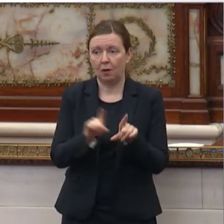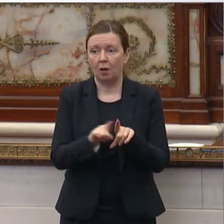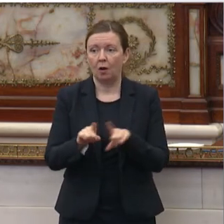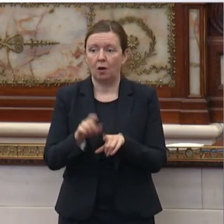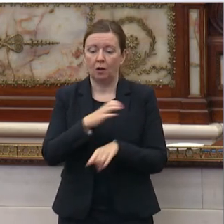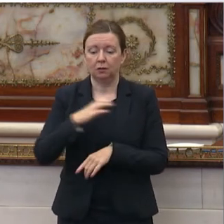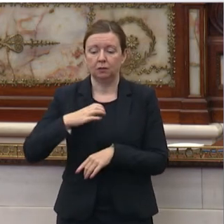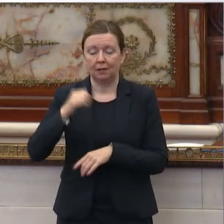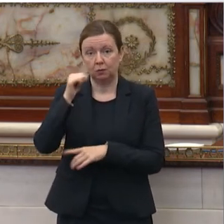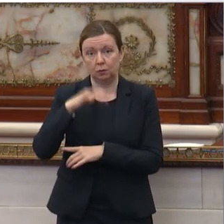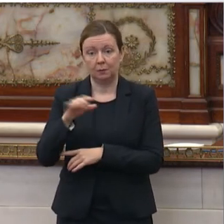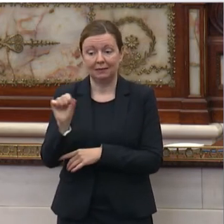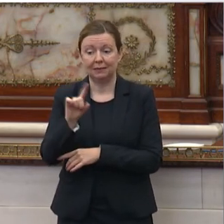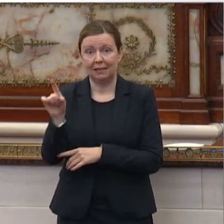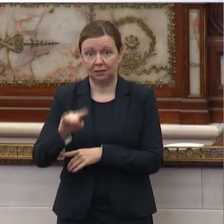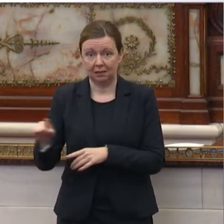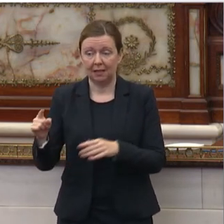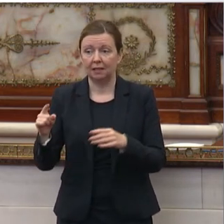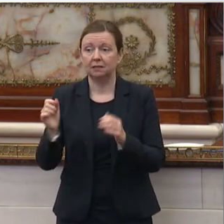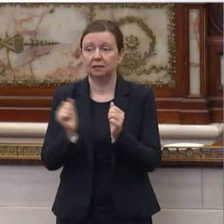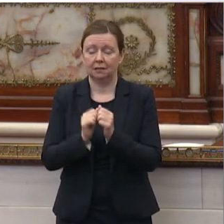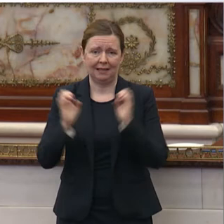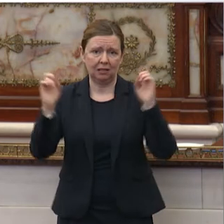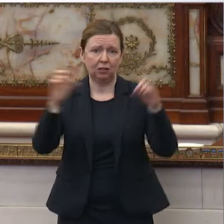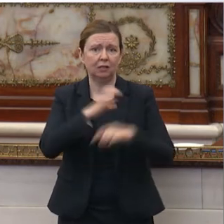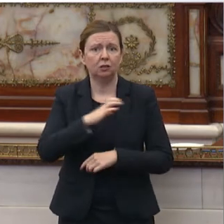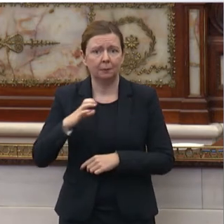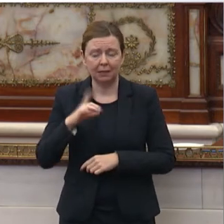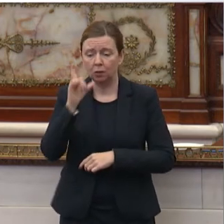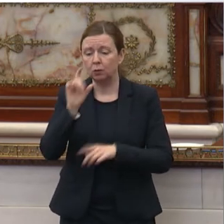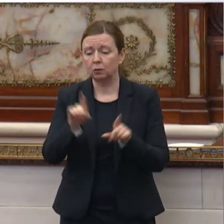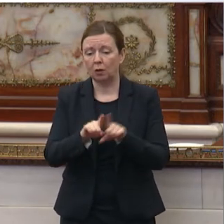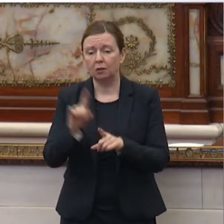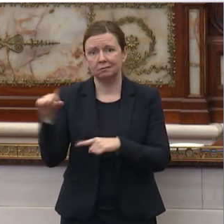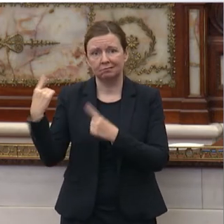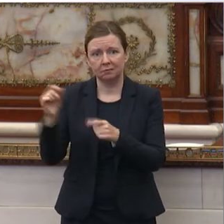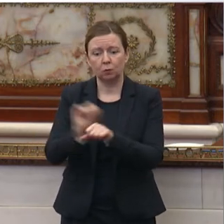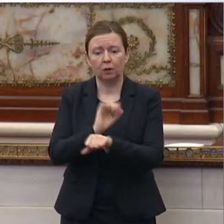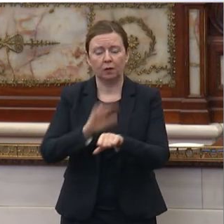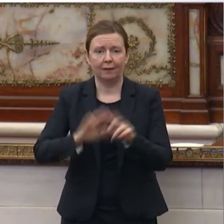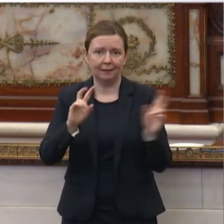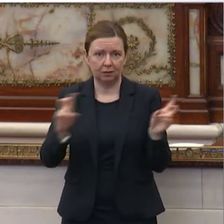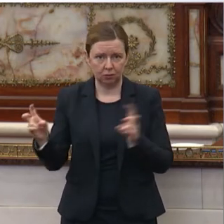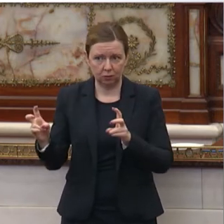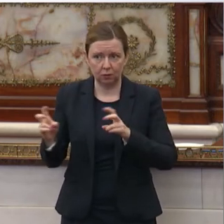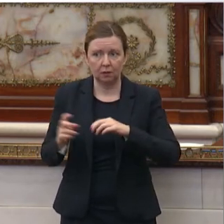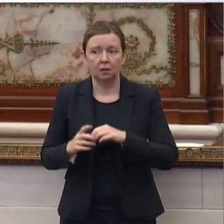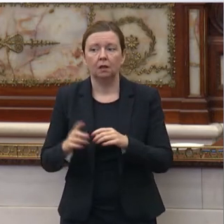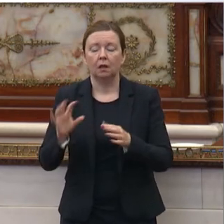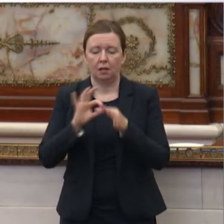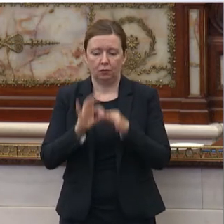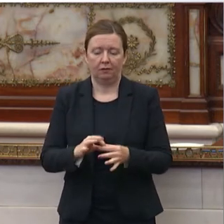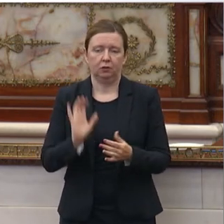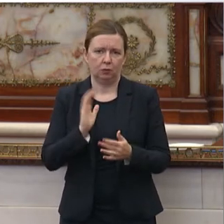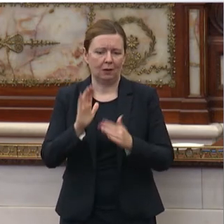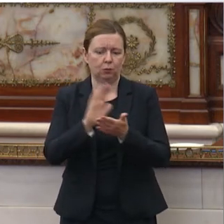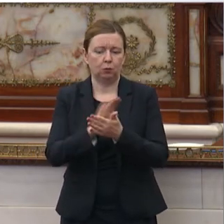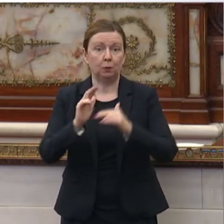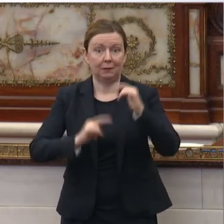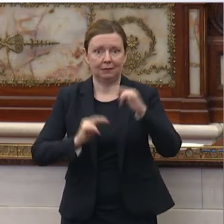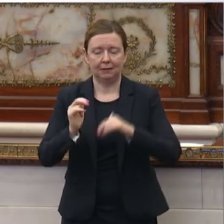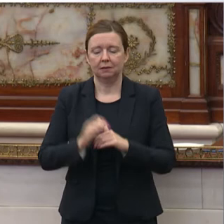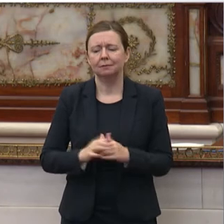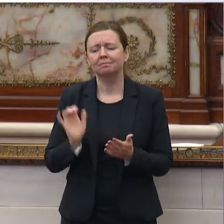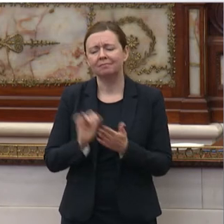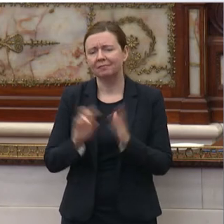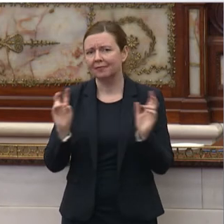Council Member Sanchez, as Chair of the Education Committee, who's also been working on this issue in reference to our school buildings. This